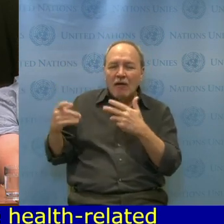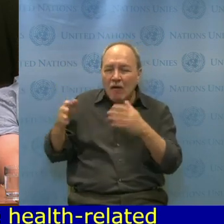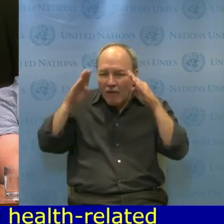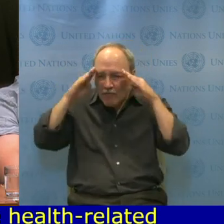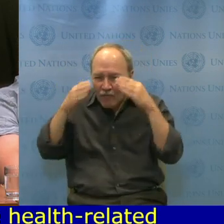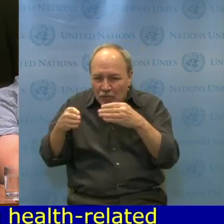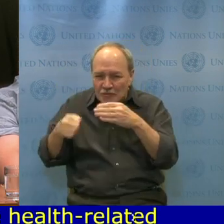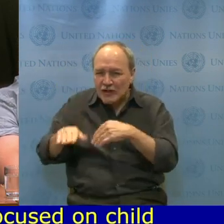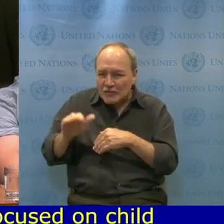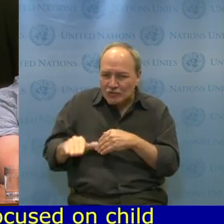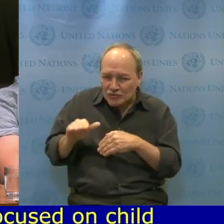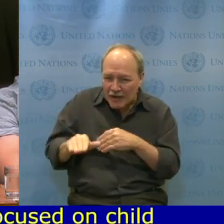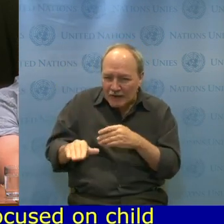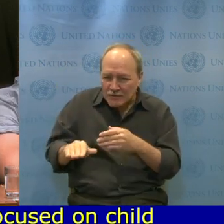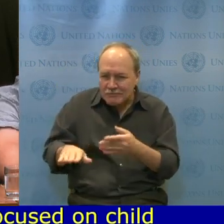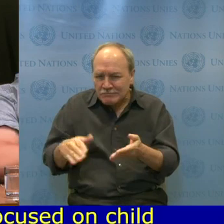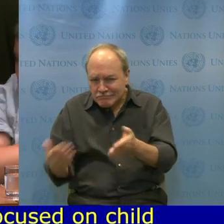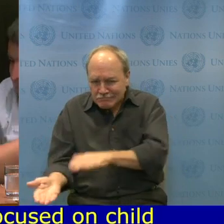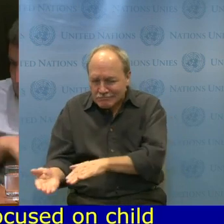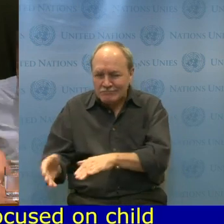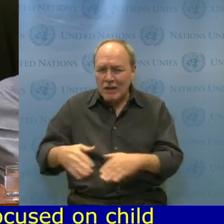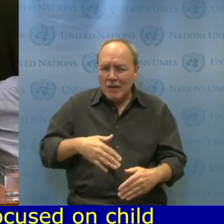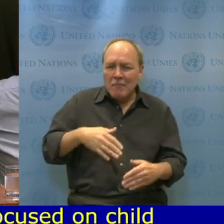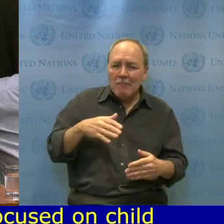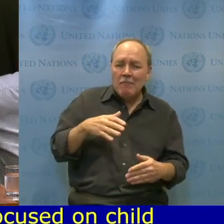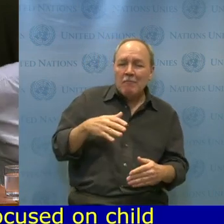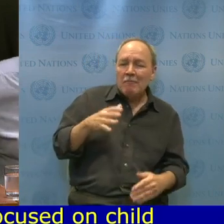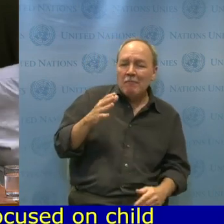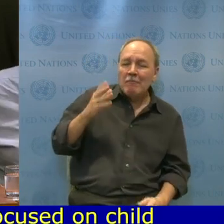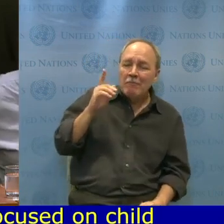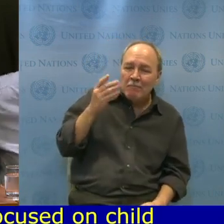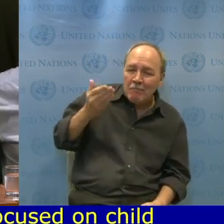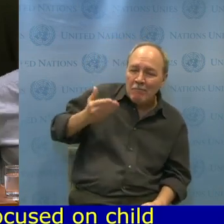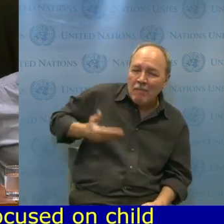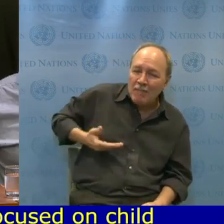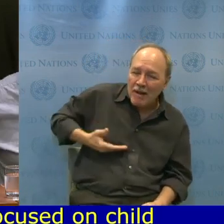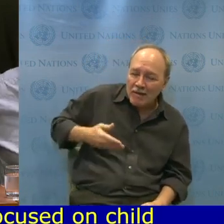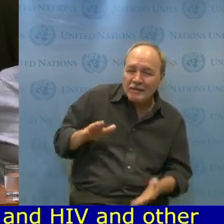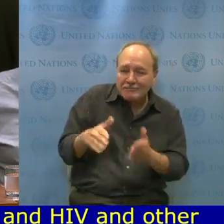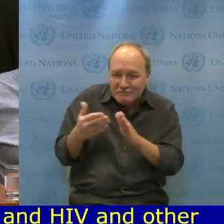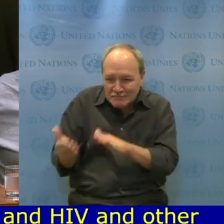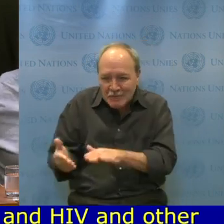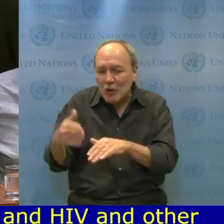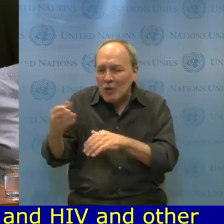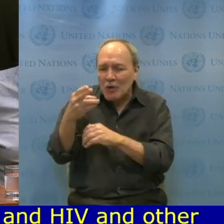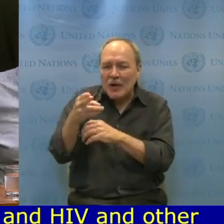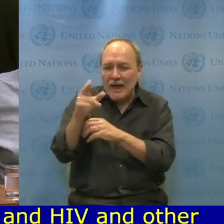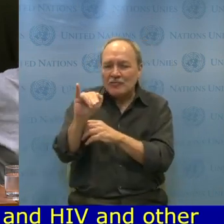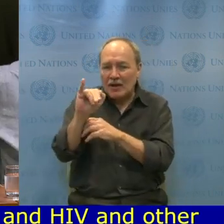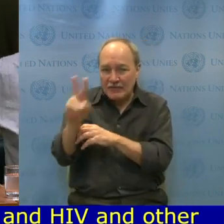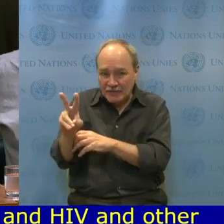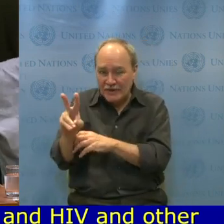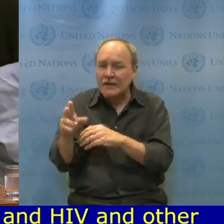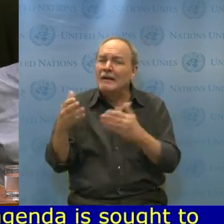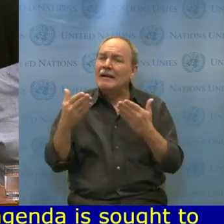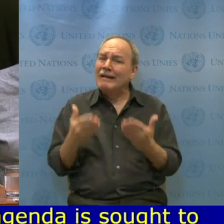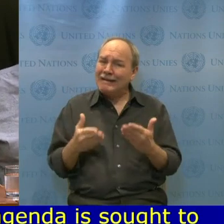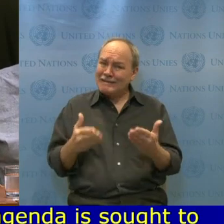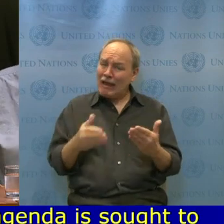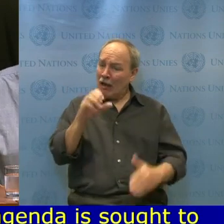agenda has sought to continue progress in these areas, but make a more balanced, holistic, and broader focus on health and